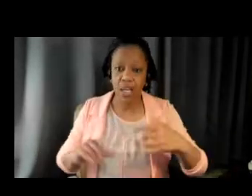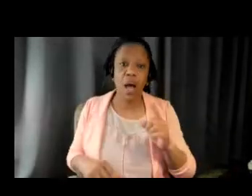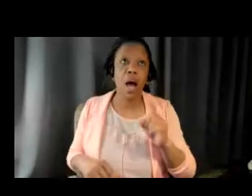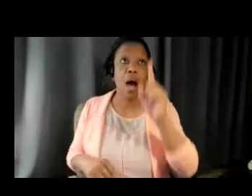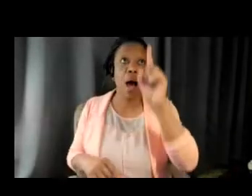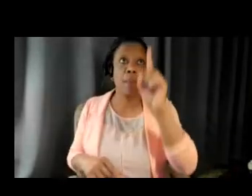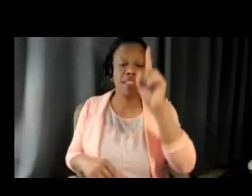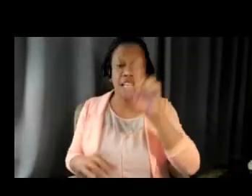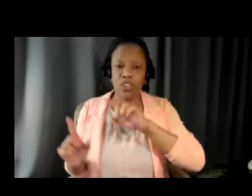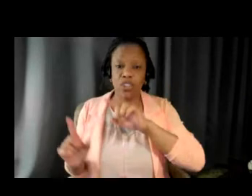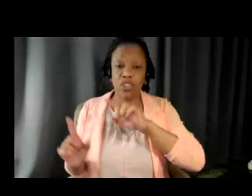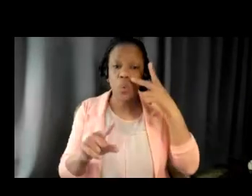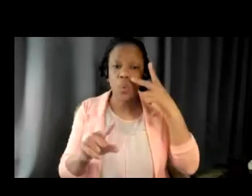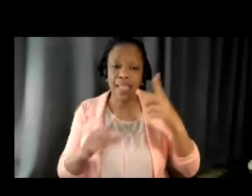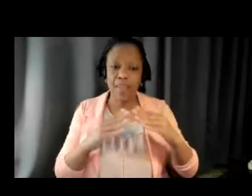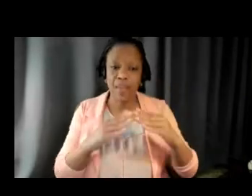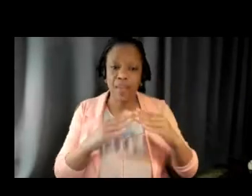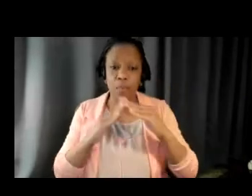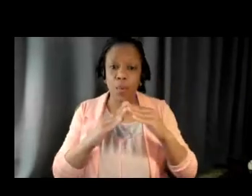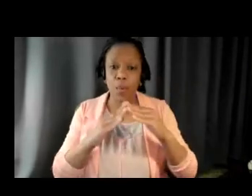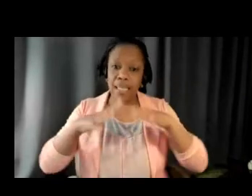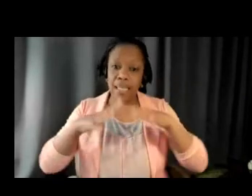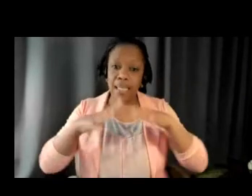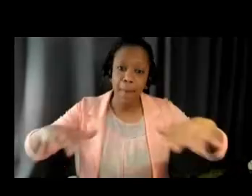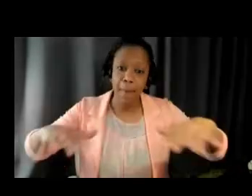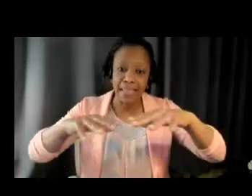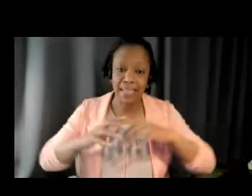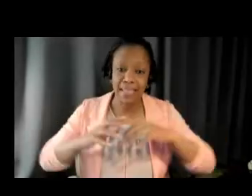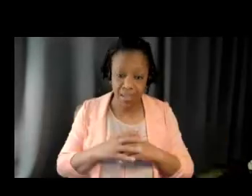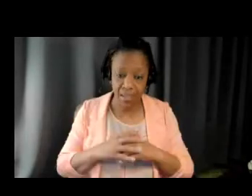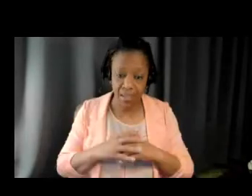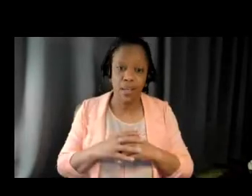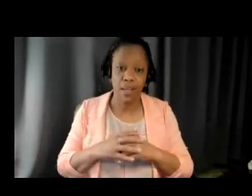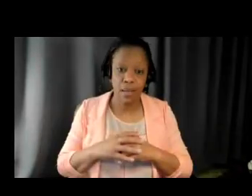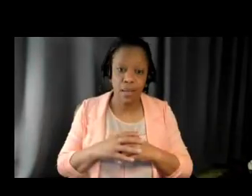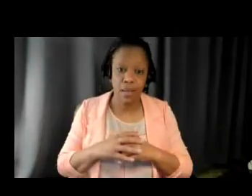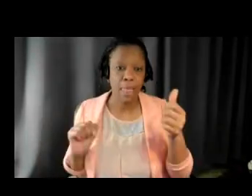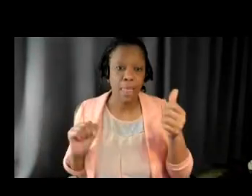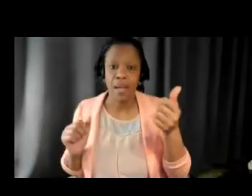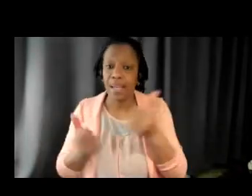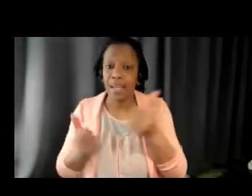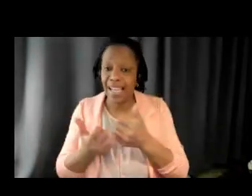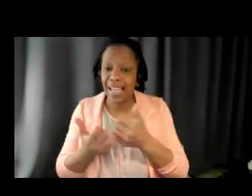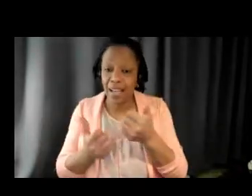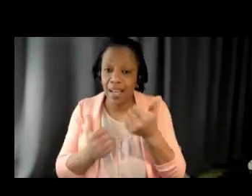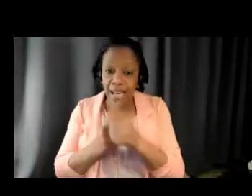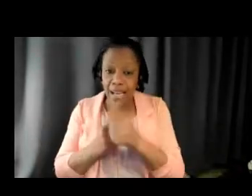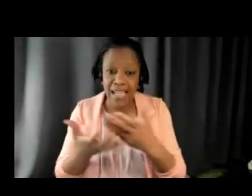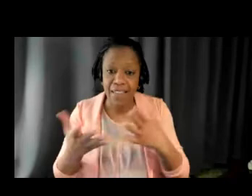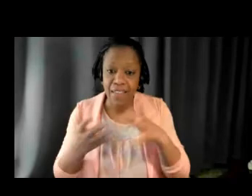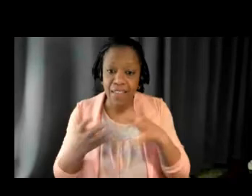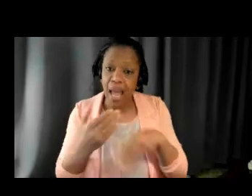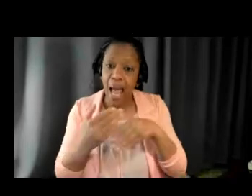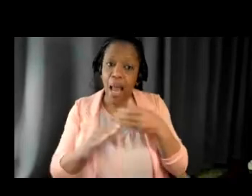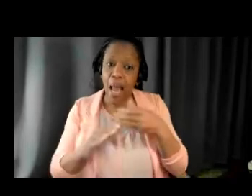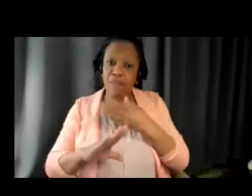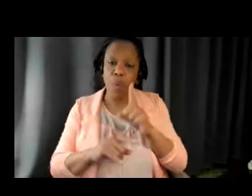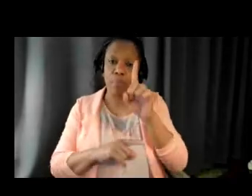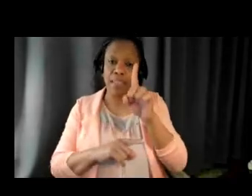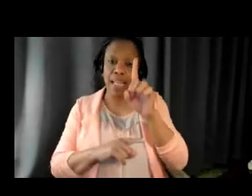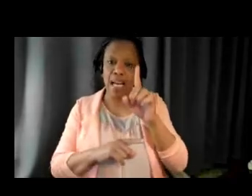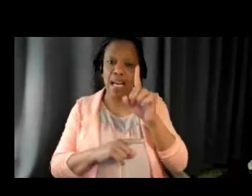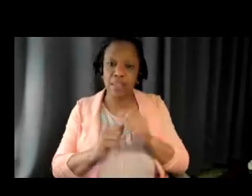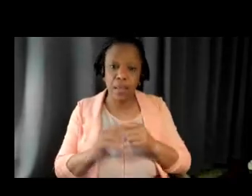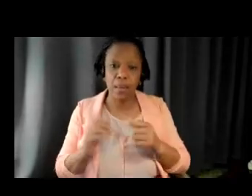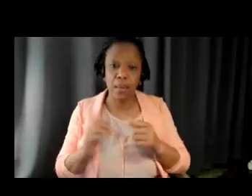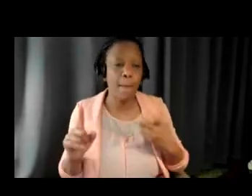the community space. Because he's the manager. Yeah. Darren, anything to add before we head upstairs? I don't know what's already been said, but we